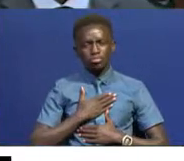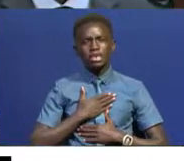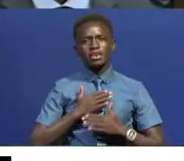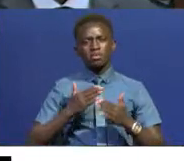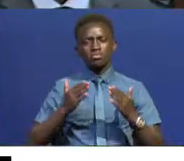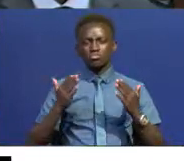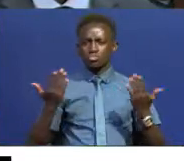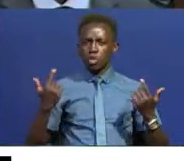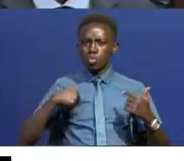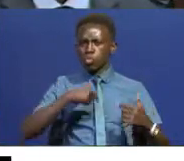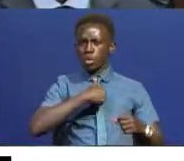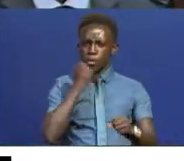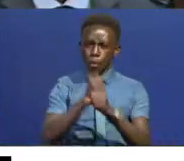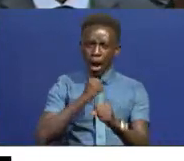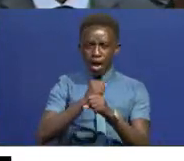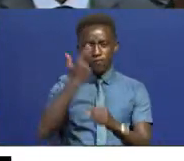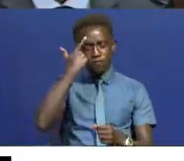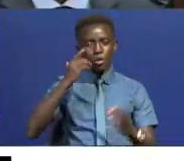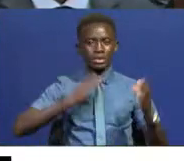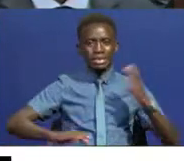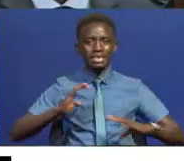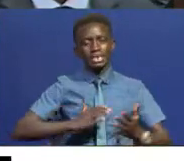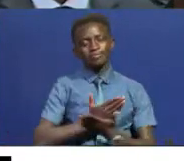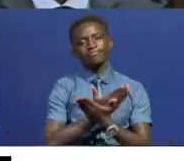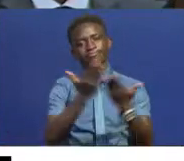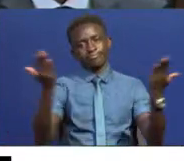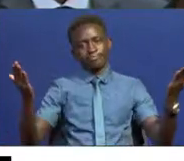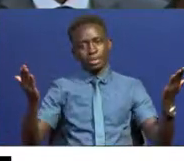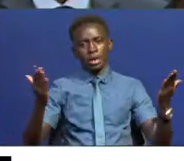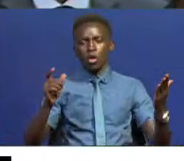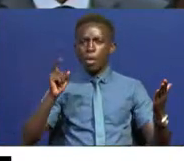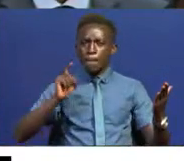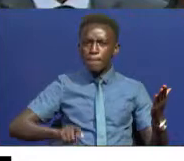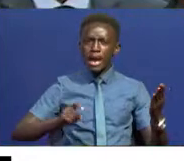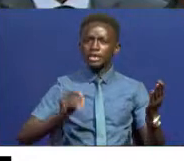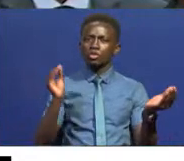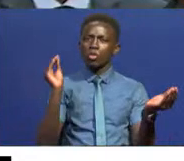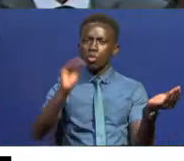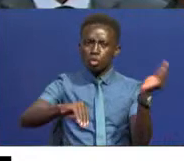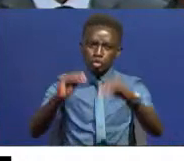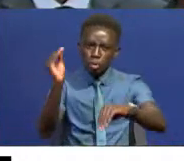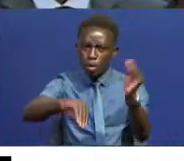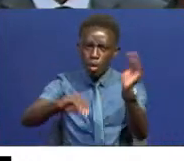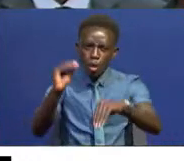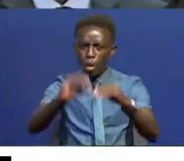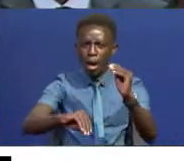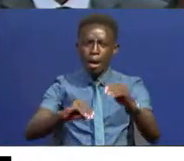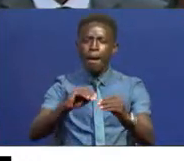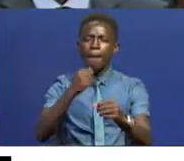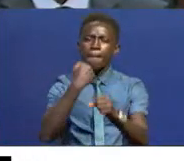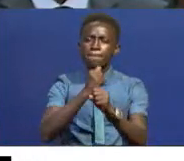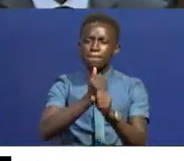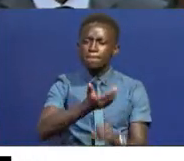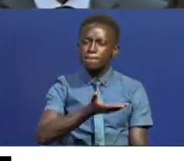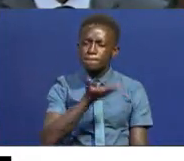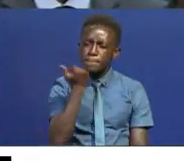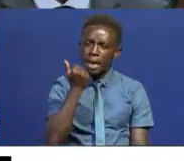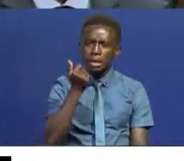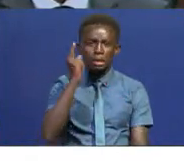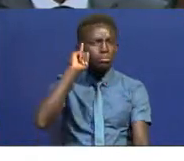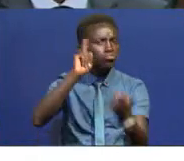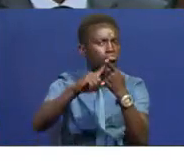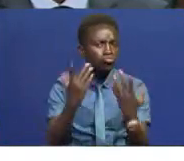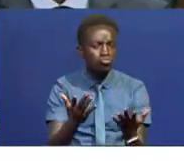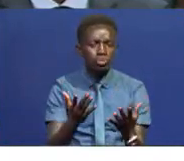public service paradigm and make our contributions to better in order to extend the benefits